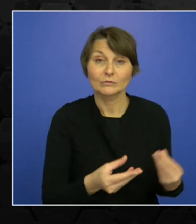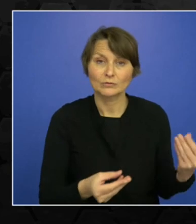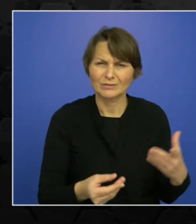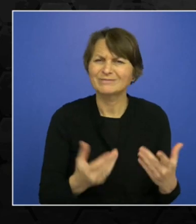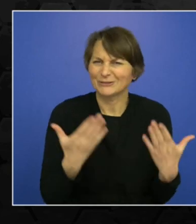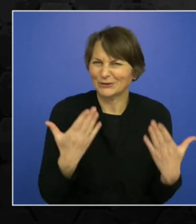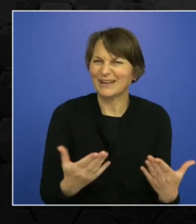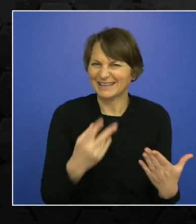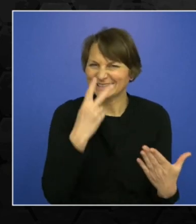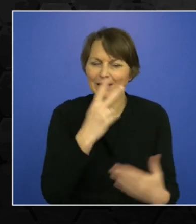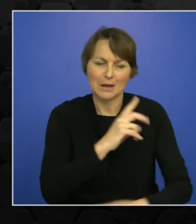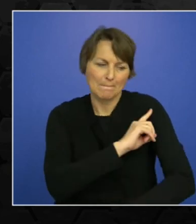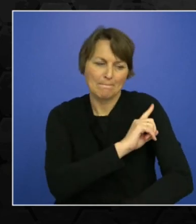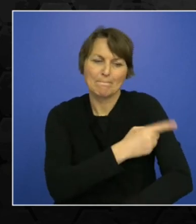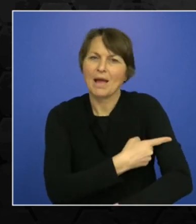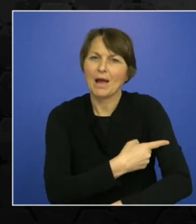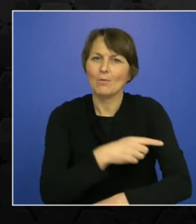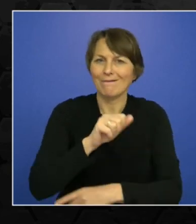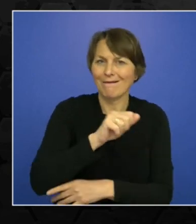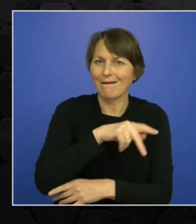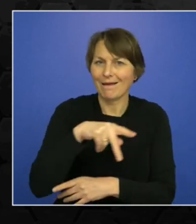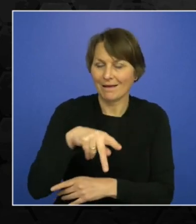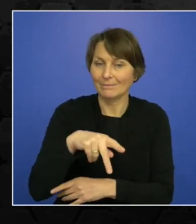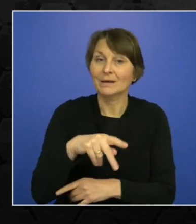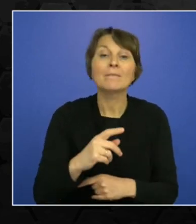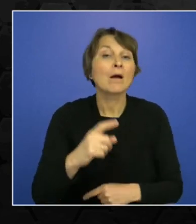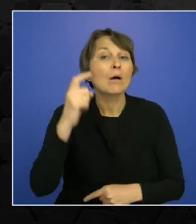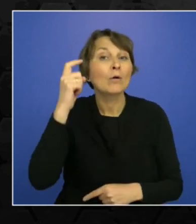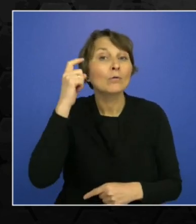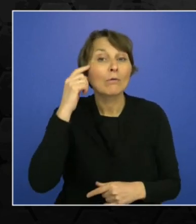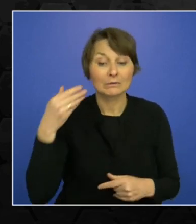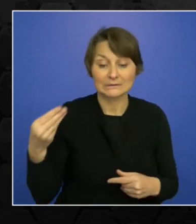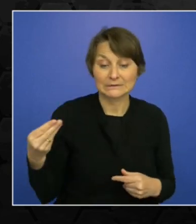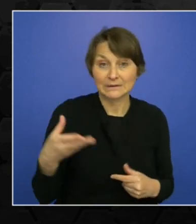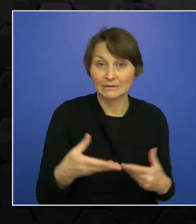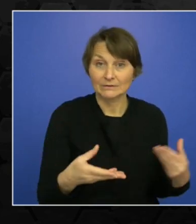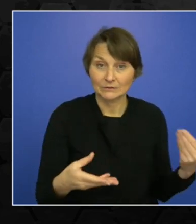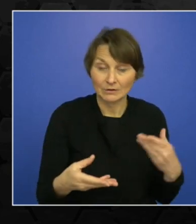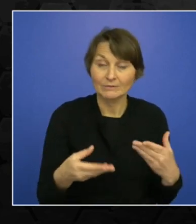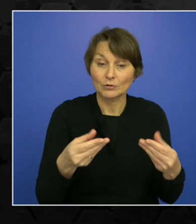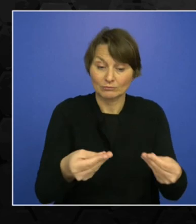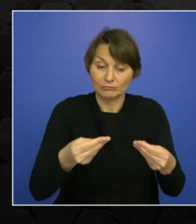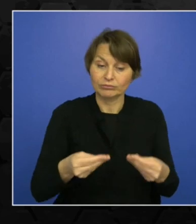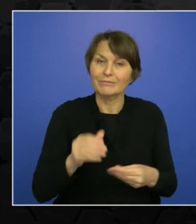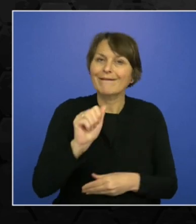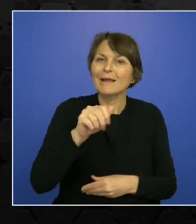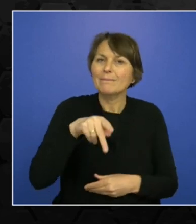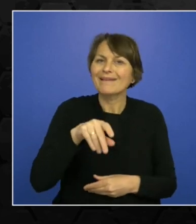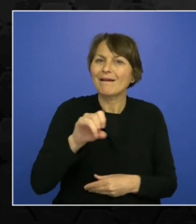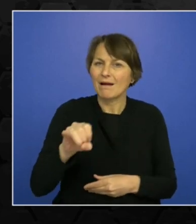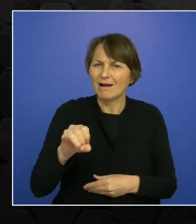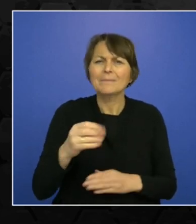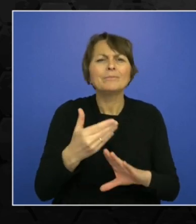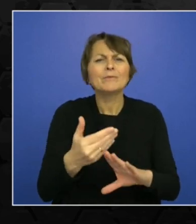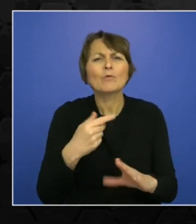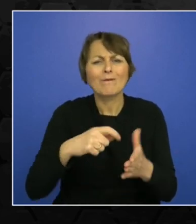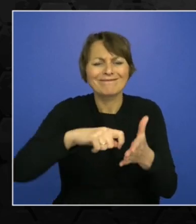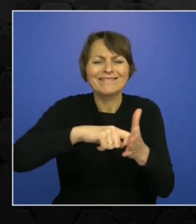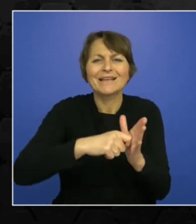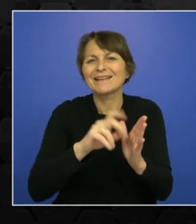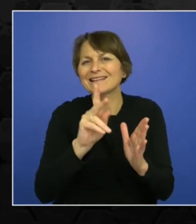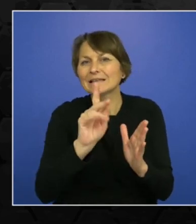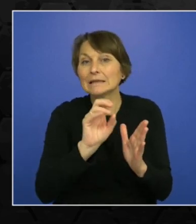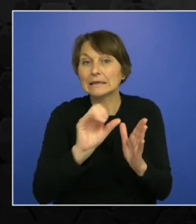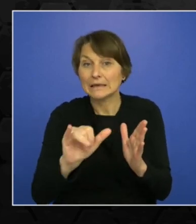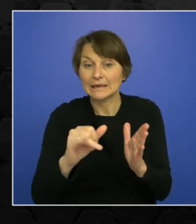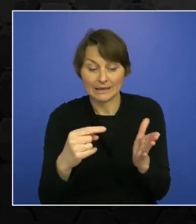today. Cognitive services allow you to have one same API, that key that Luisa used in Power Apps. She